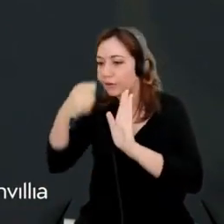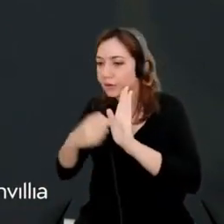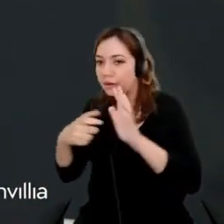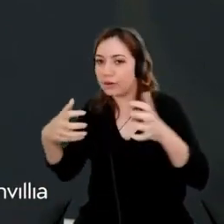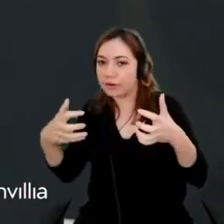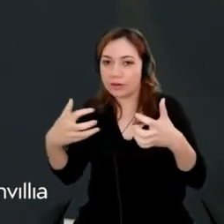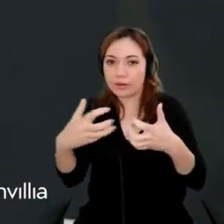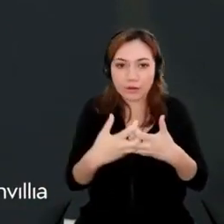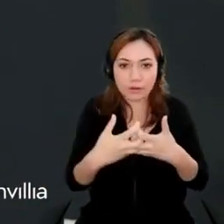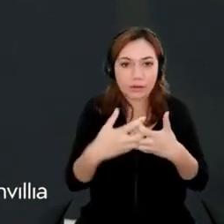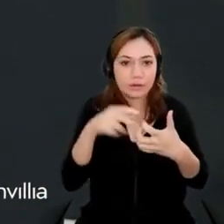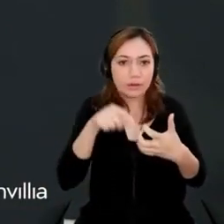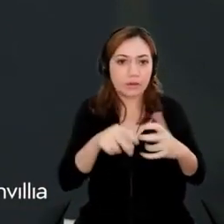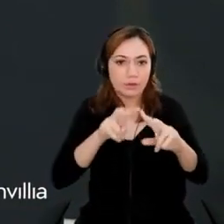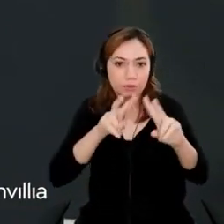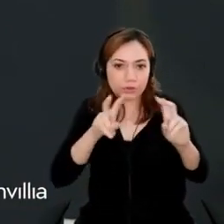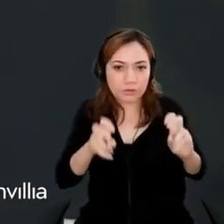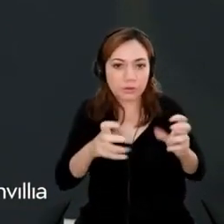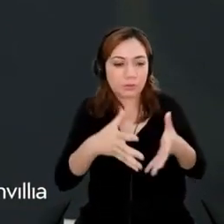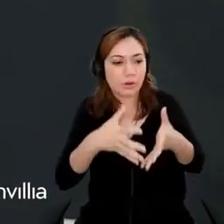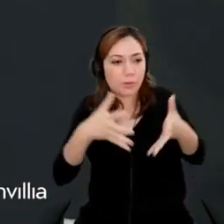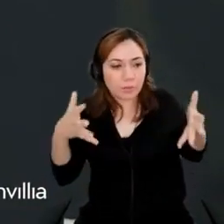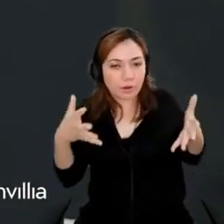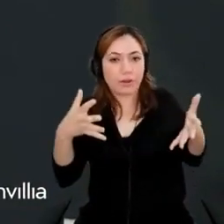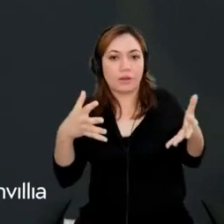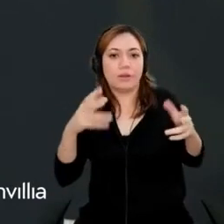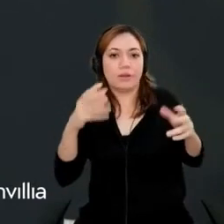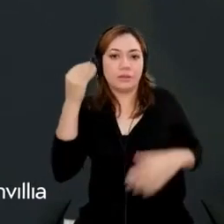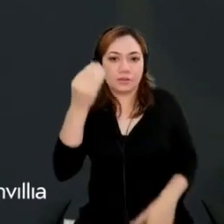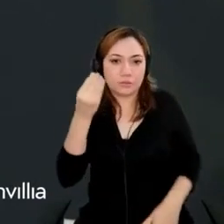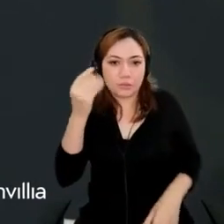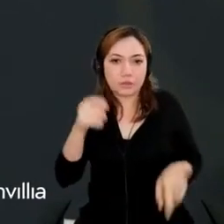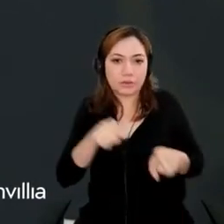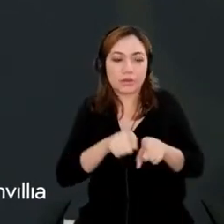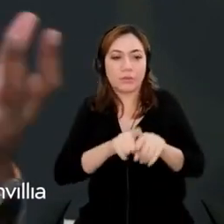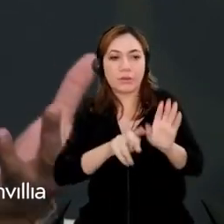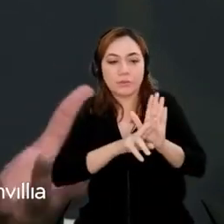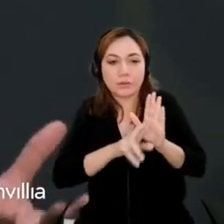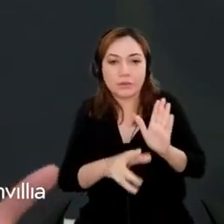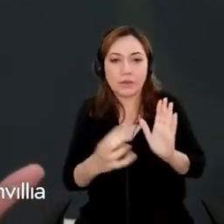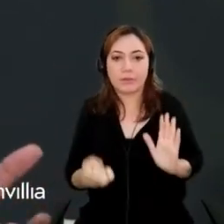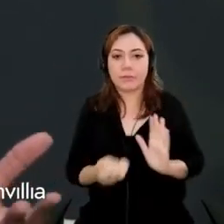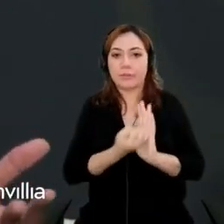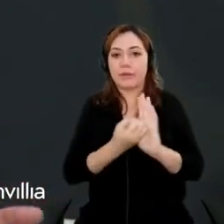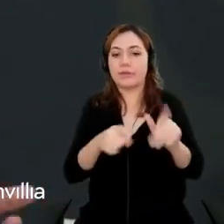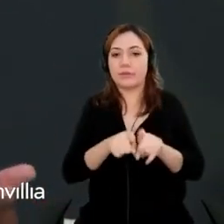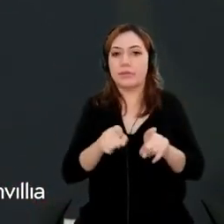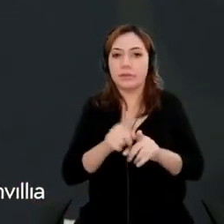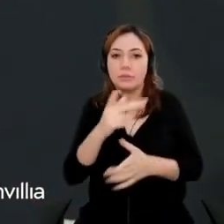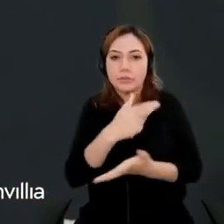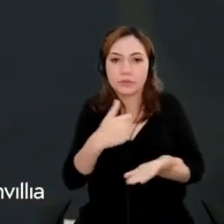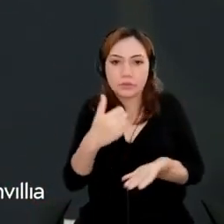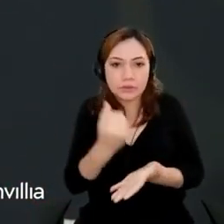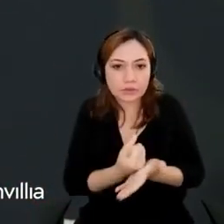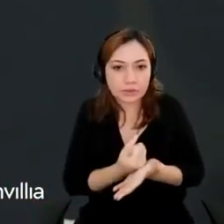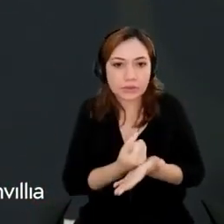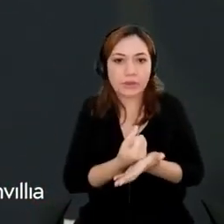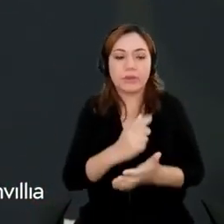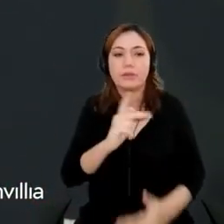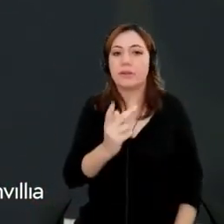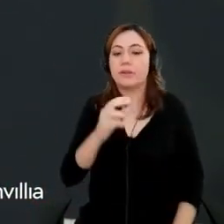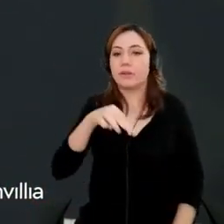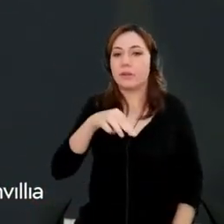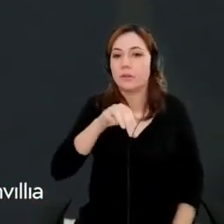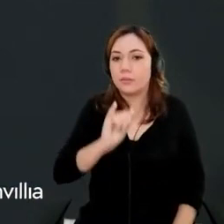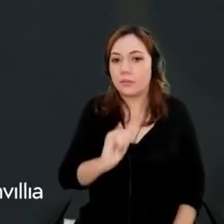experiences, representations for brands, and things like designing HMIs in cars and